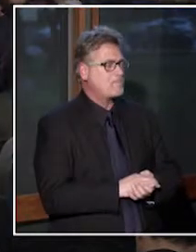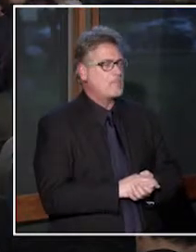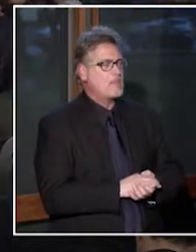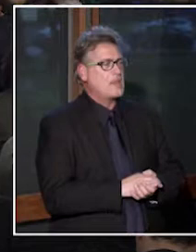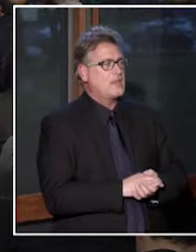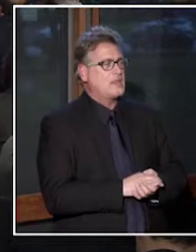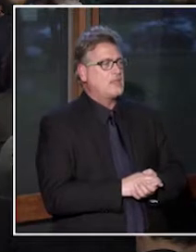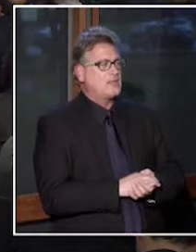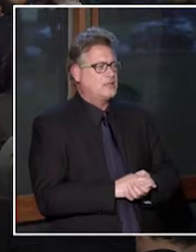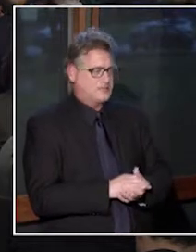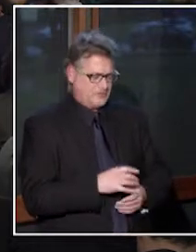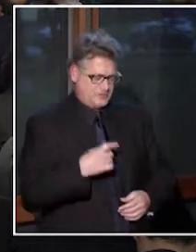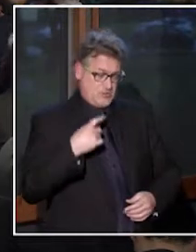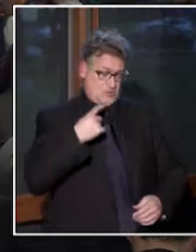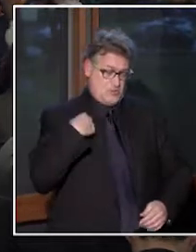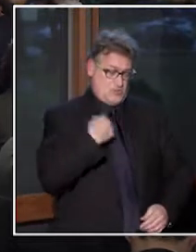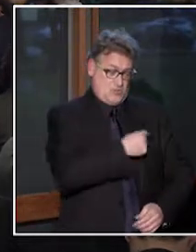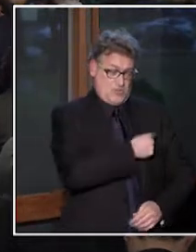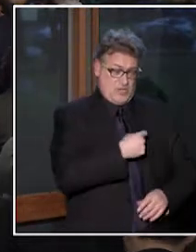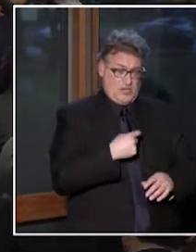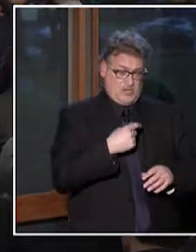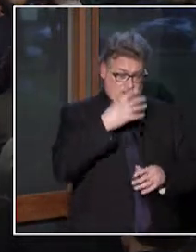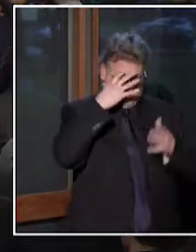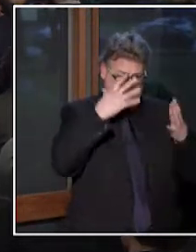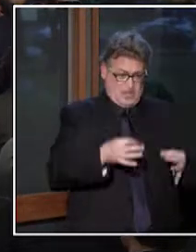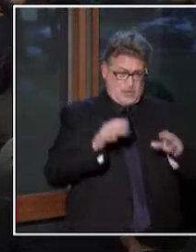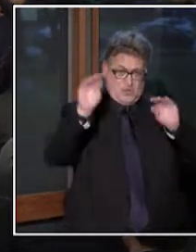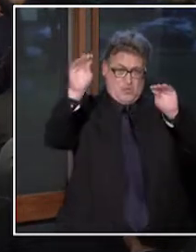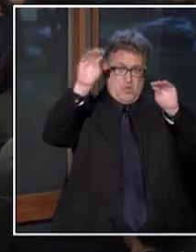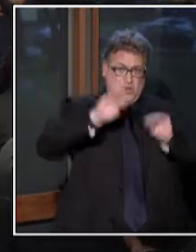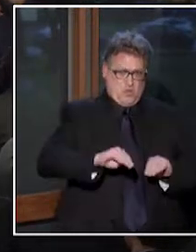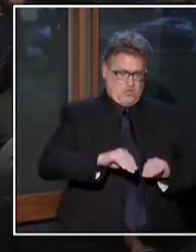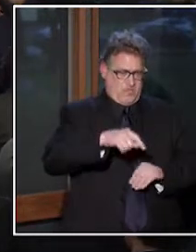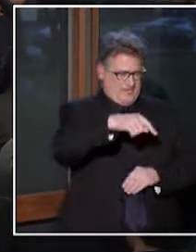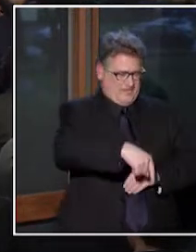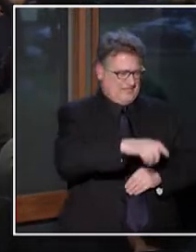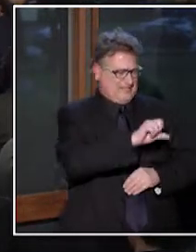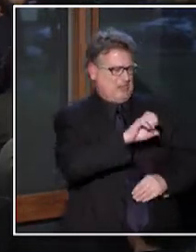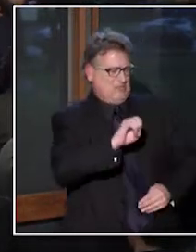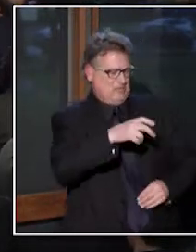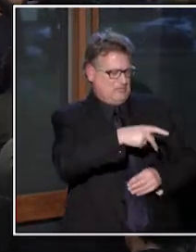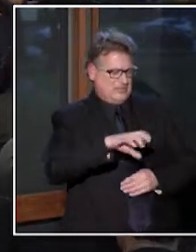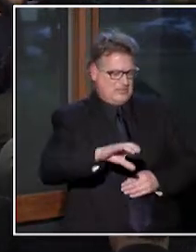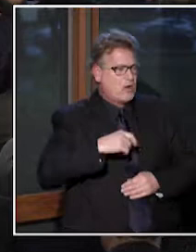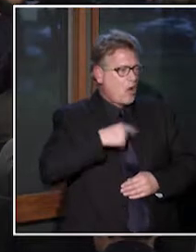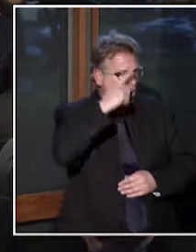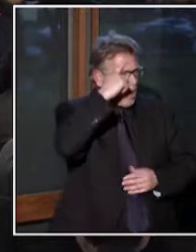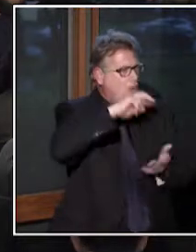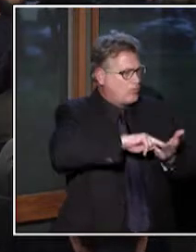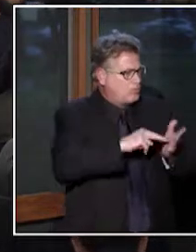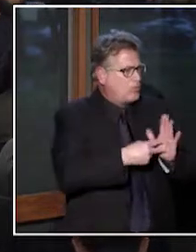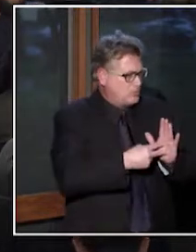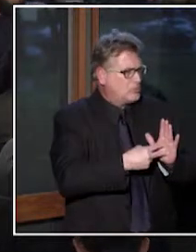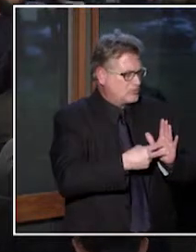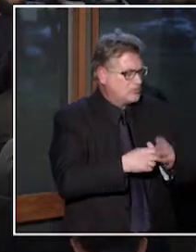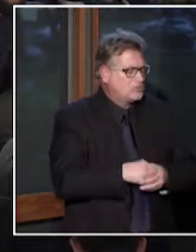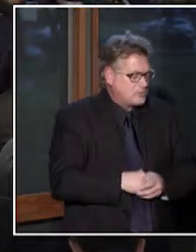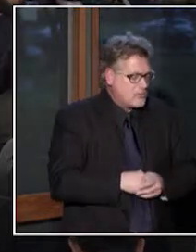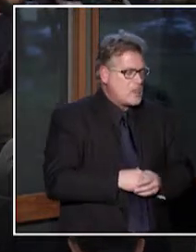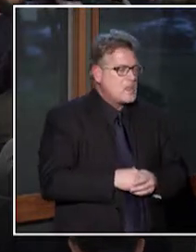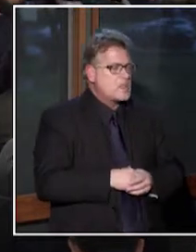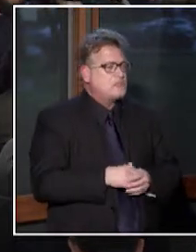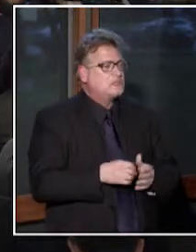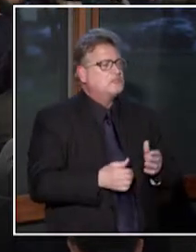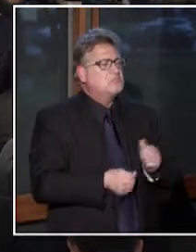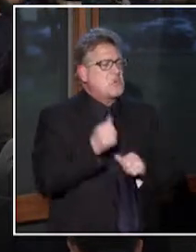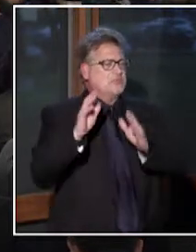we were very intentional in our decision to move today's address from the traditional downtown location